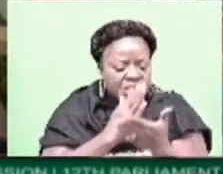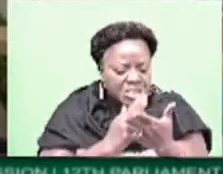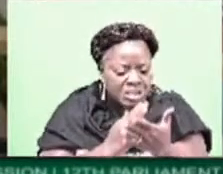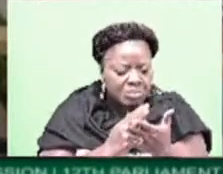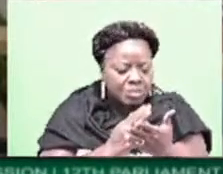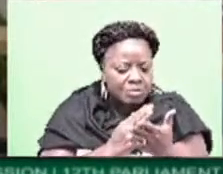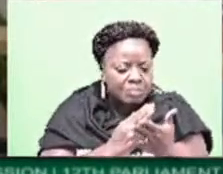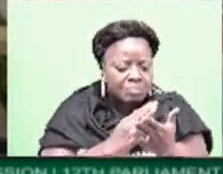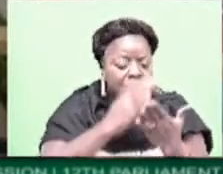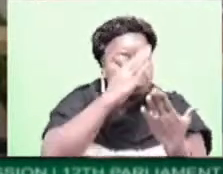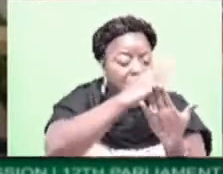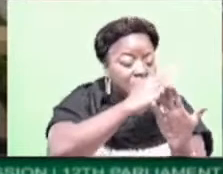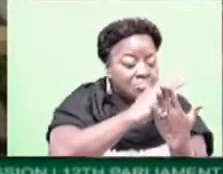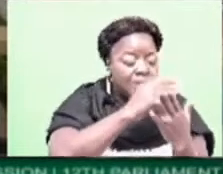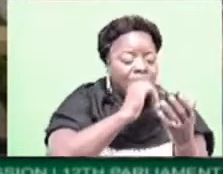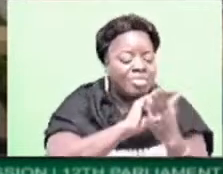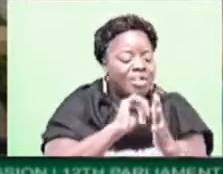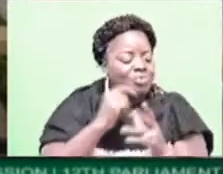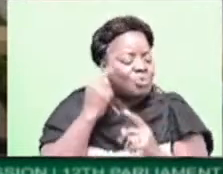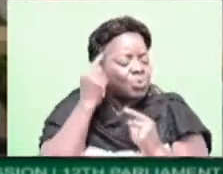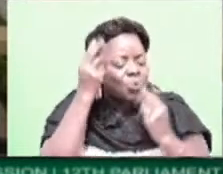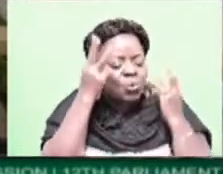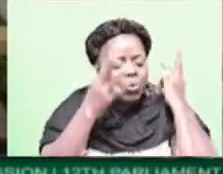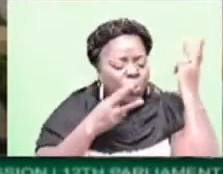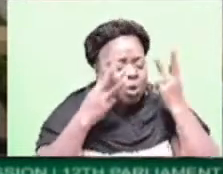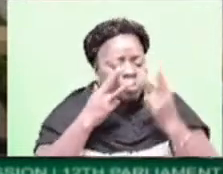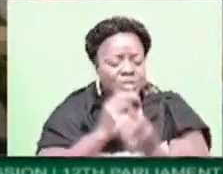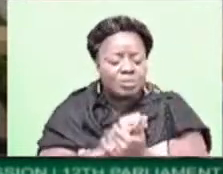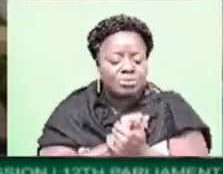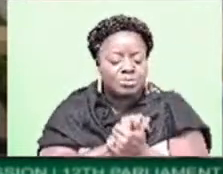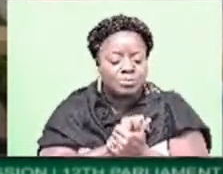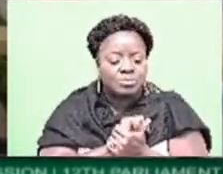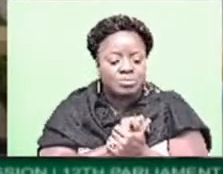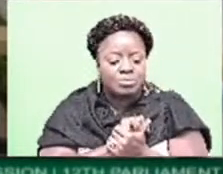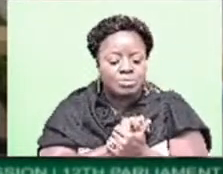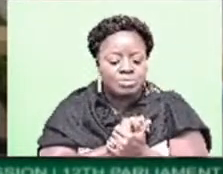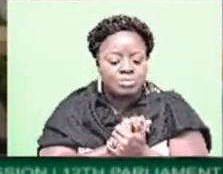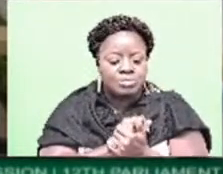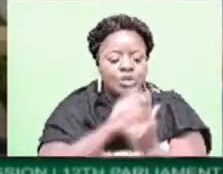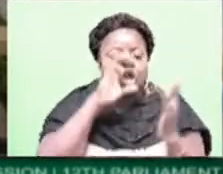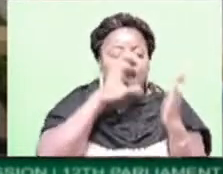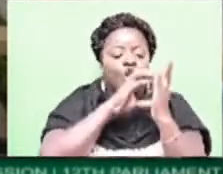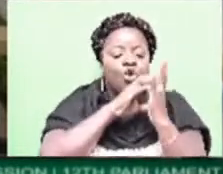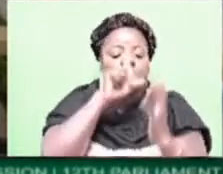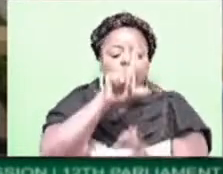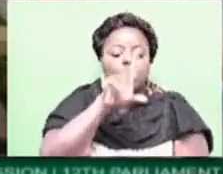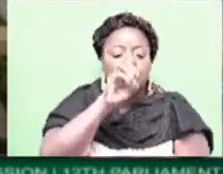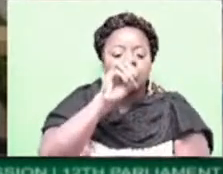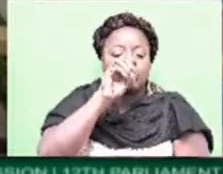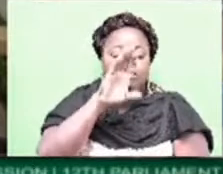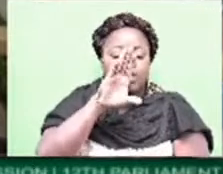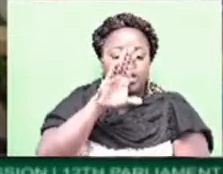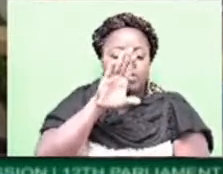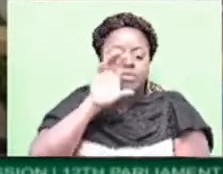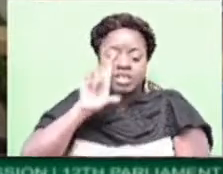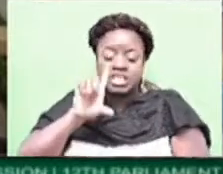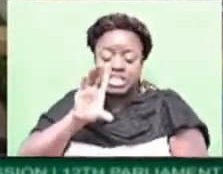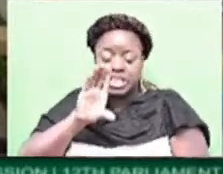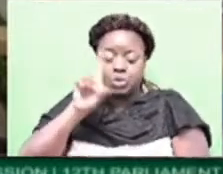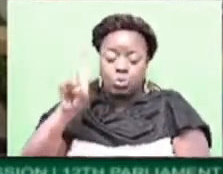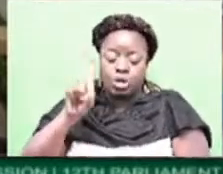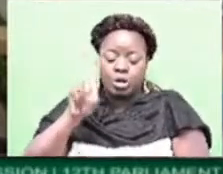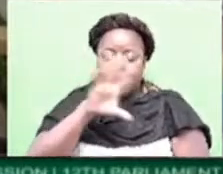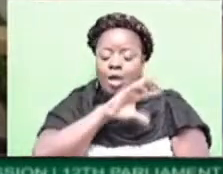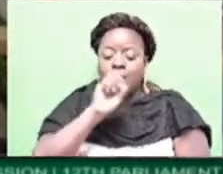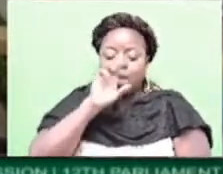not limited to in terms of that concern. And that will be clause 105C1 and 105A 6